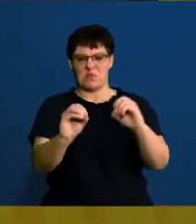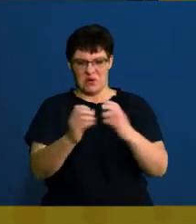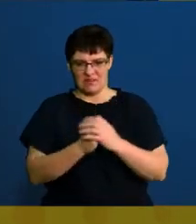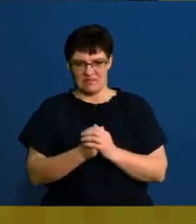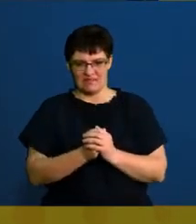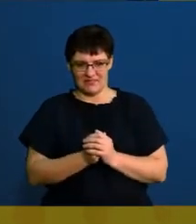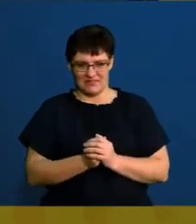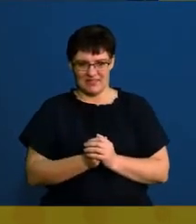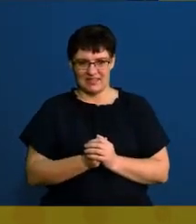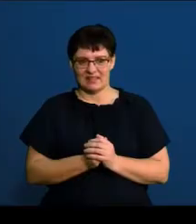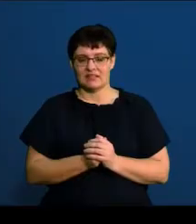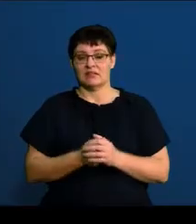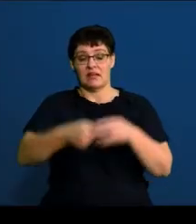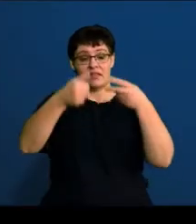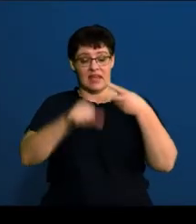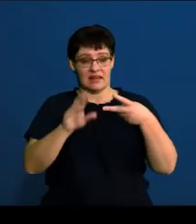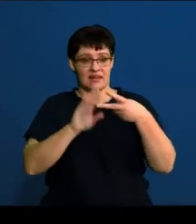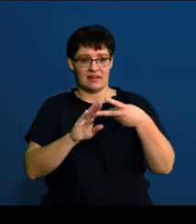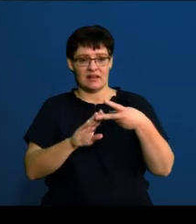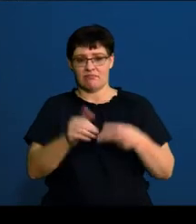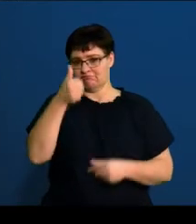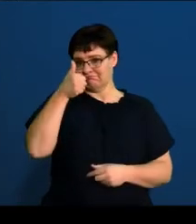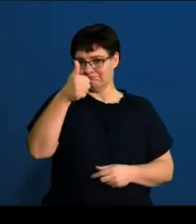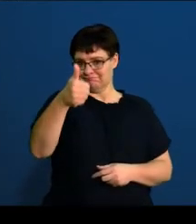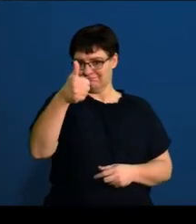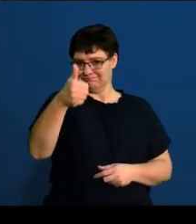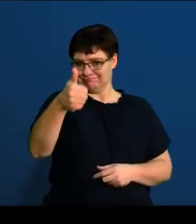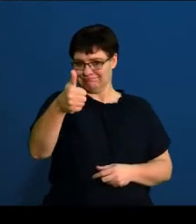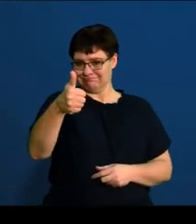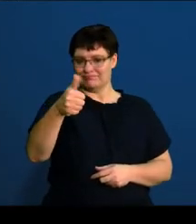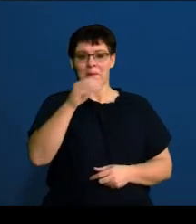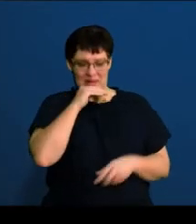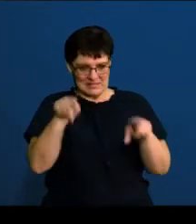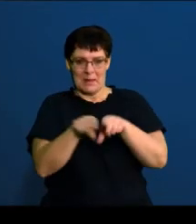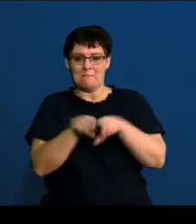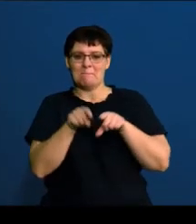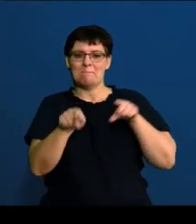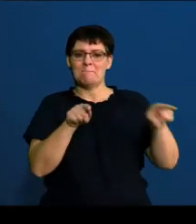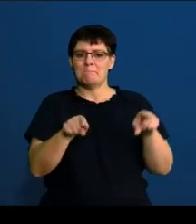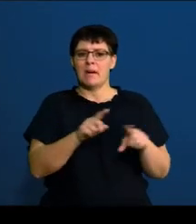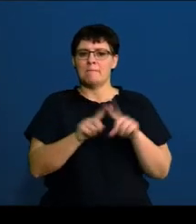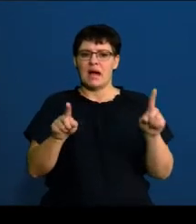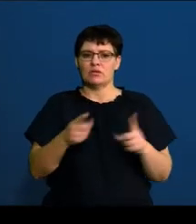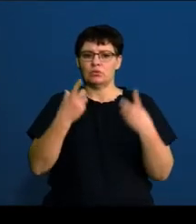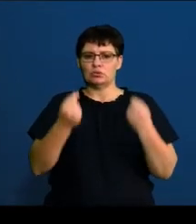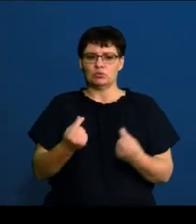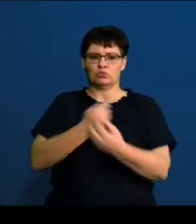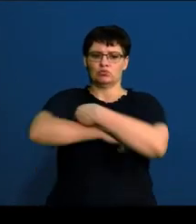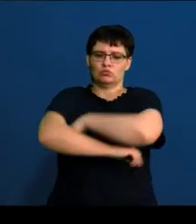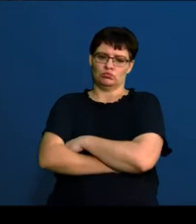fine. Then the thumbs up could also be the same thing. But when we're doing this,